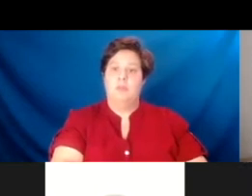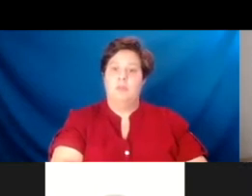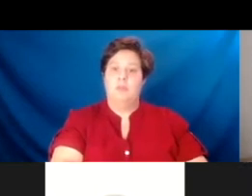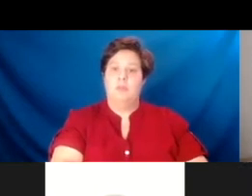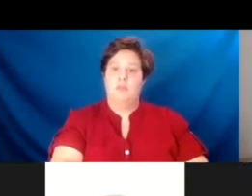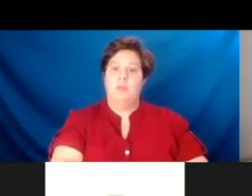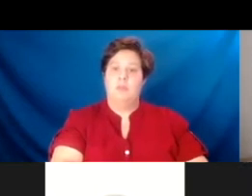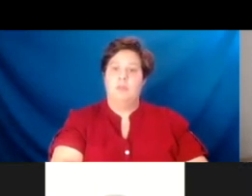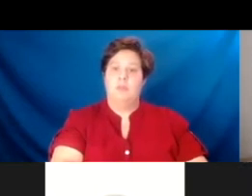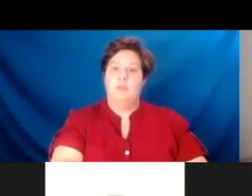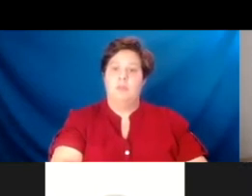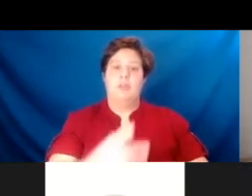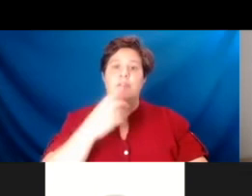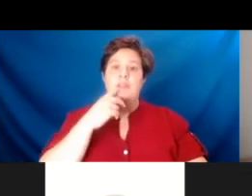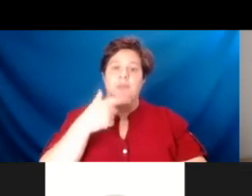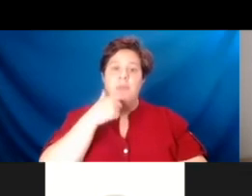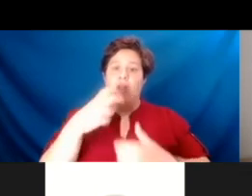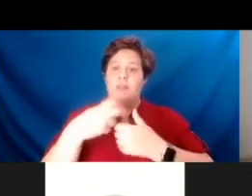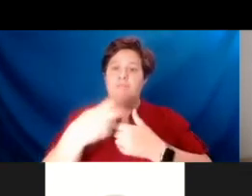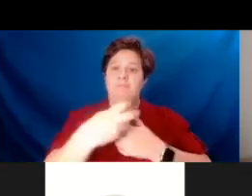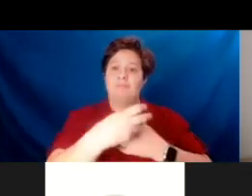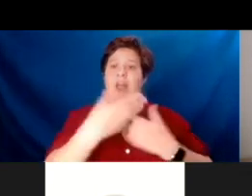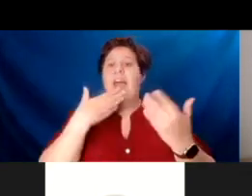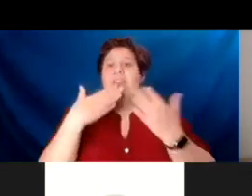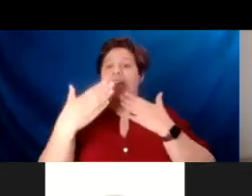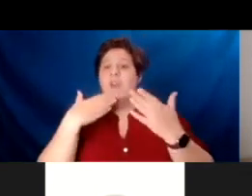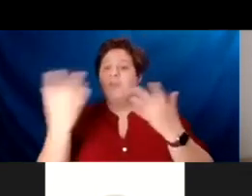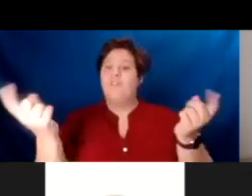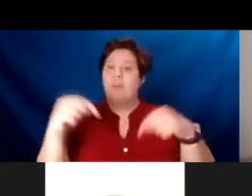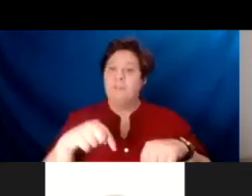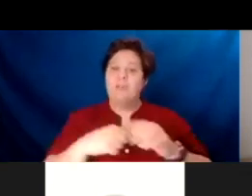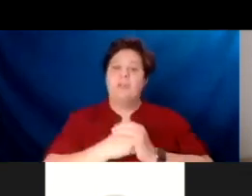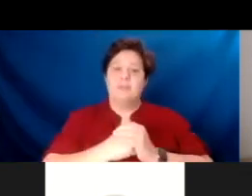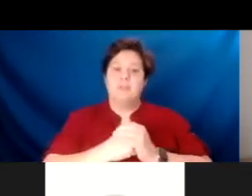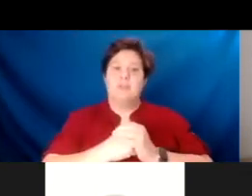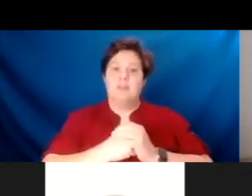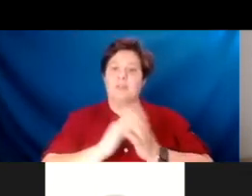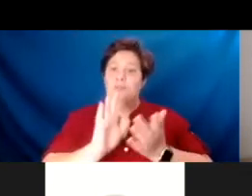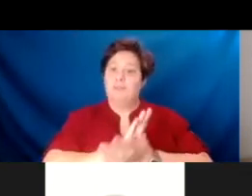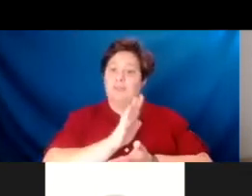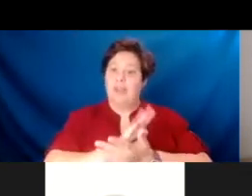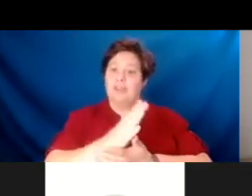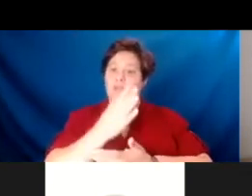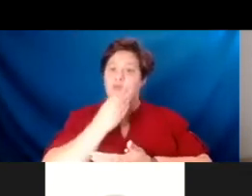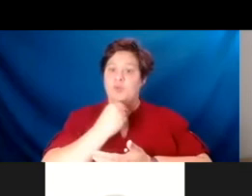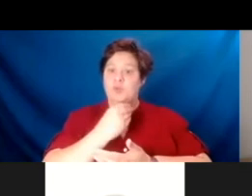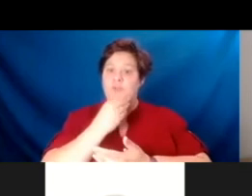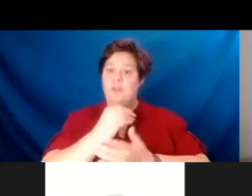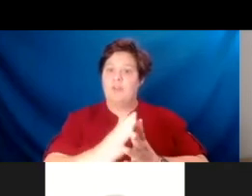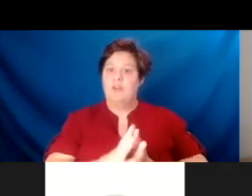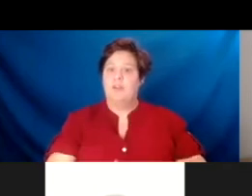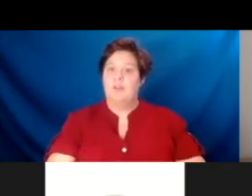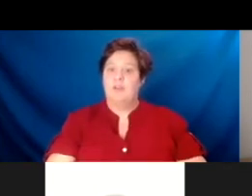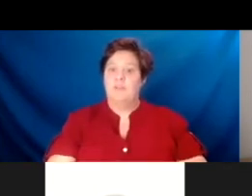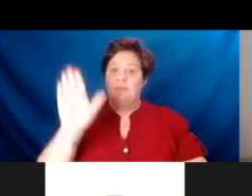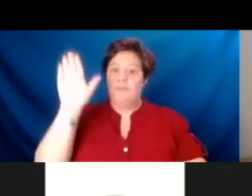I can see some people leaving. Thank you all for coming, and we're glad it was helpful. So I